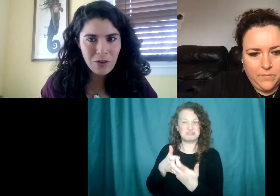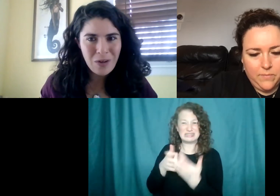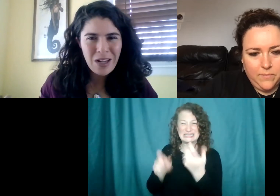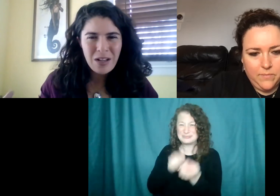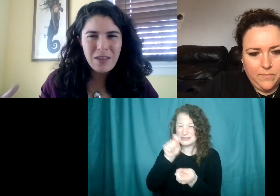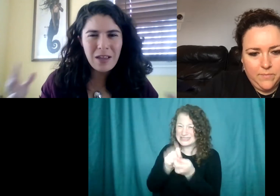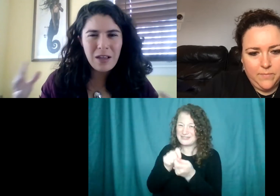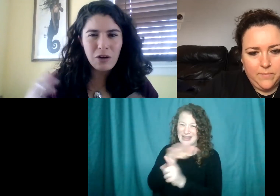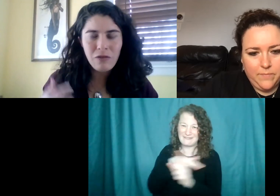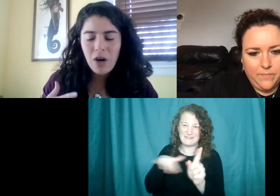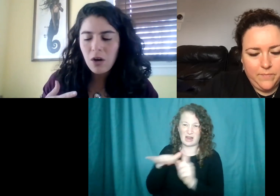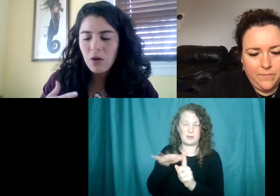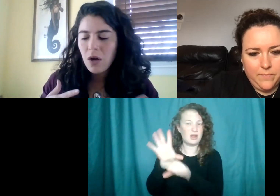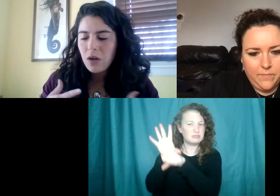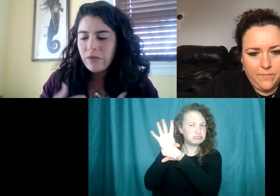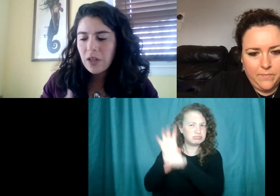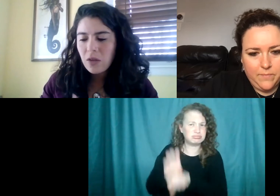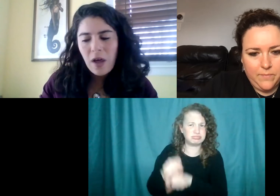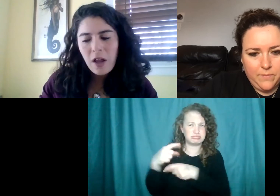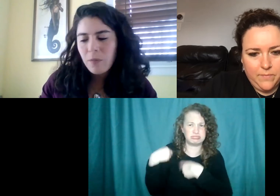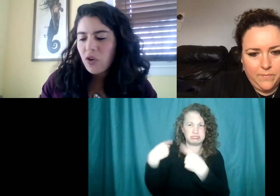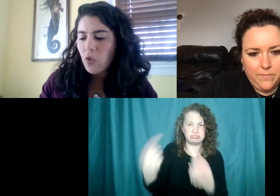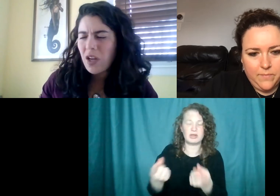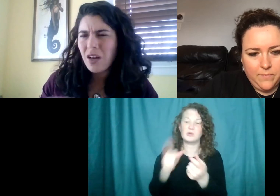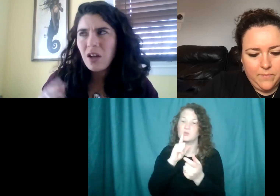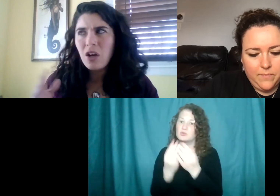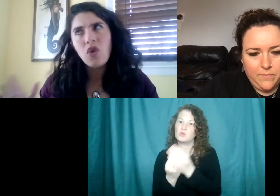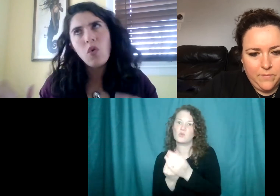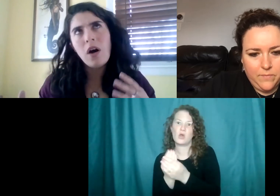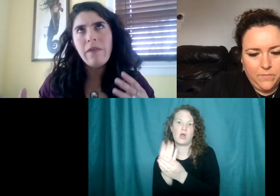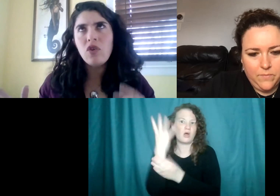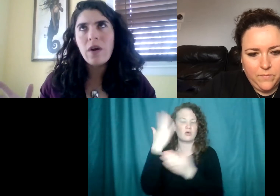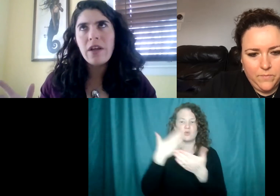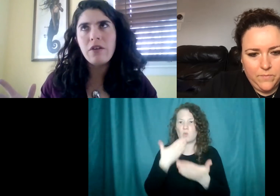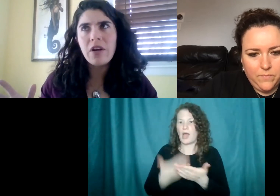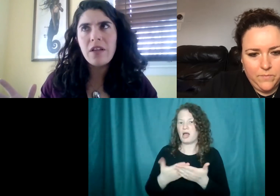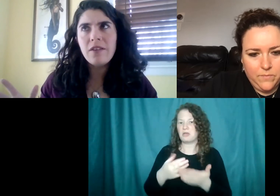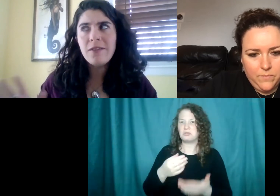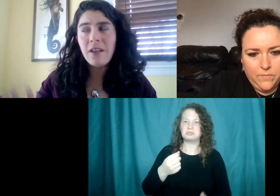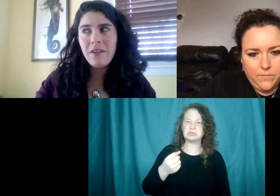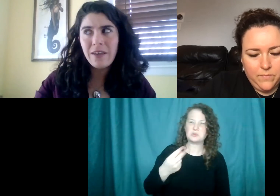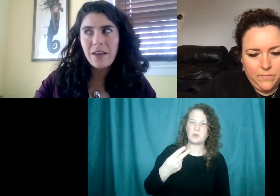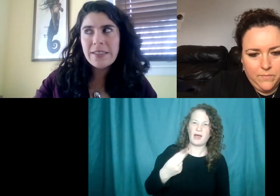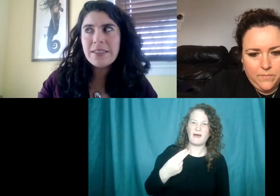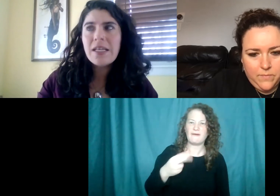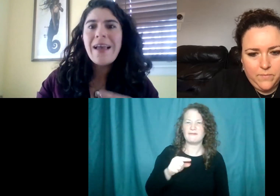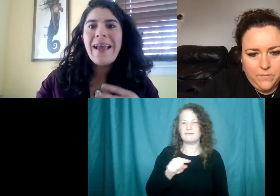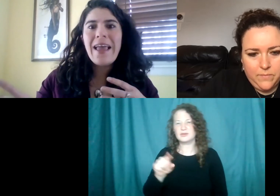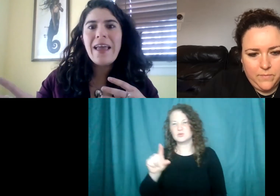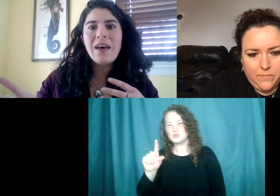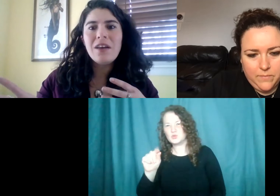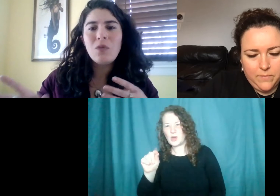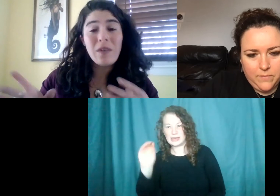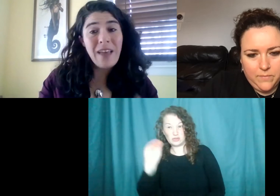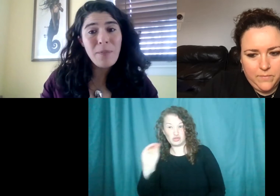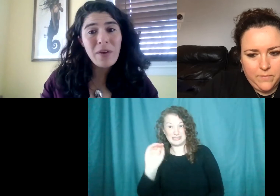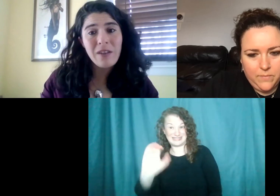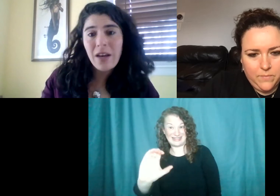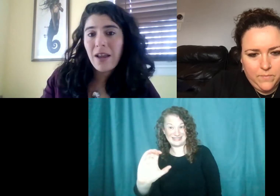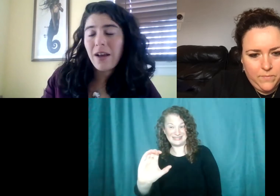used to. They can grow really well between 12 and 20 degrees Celsius. And